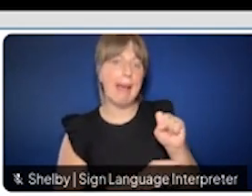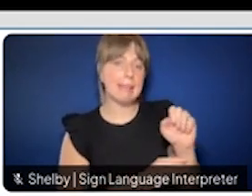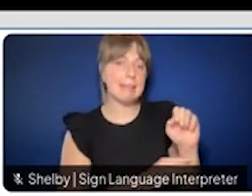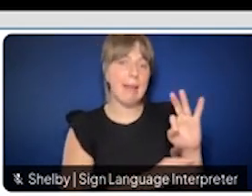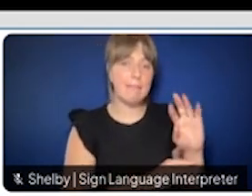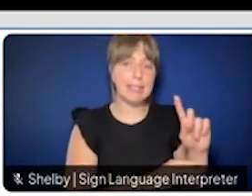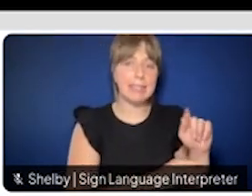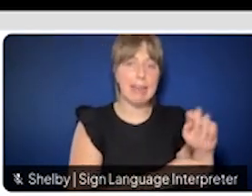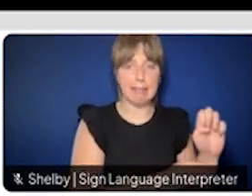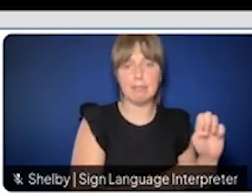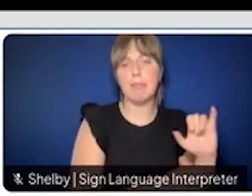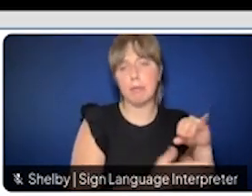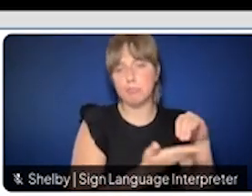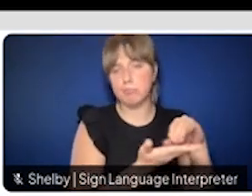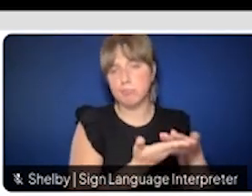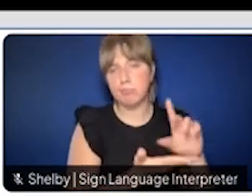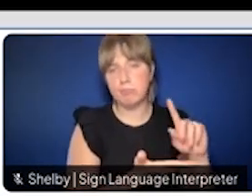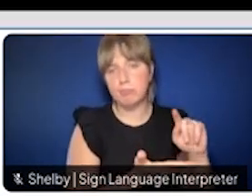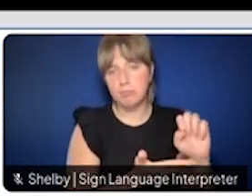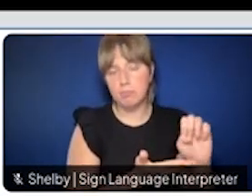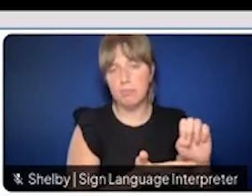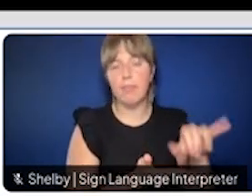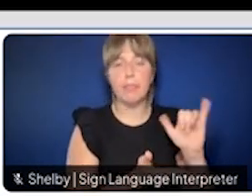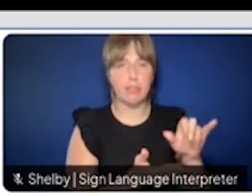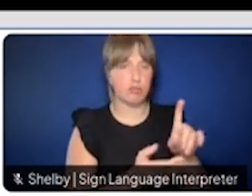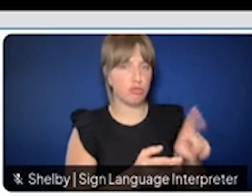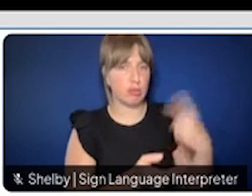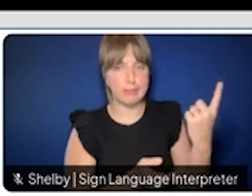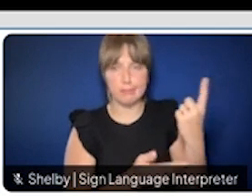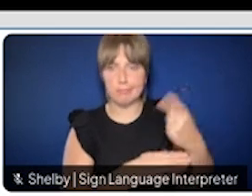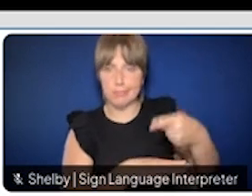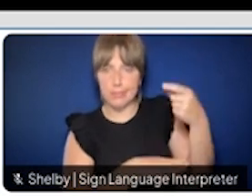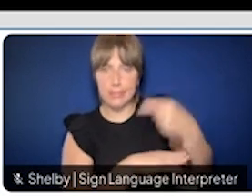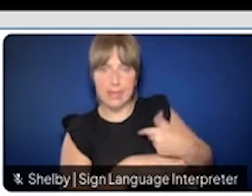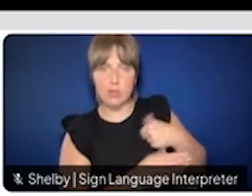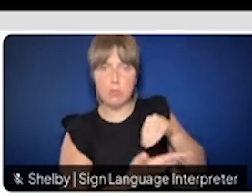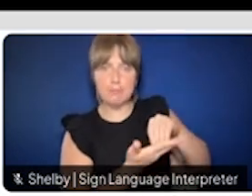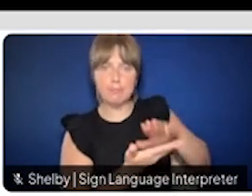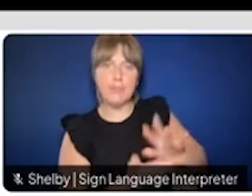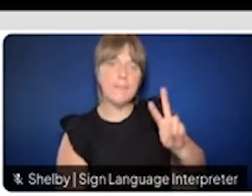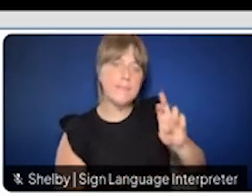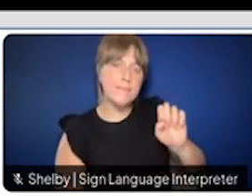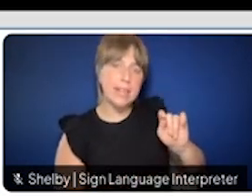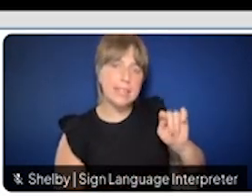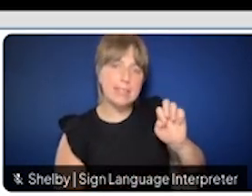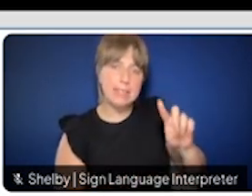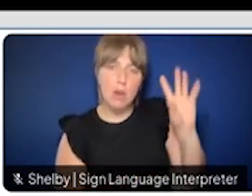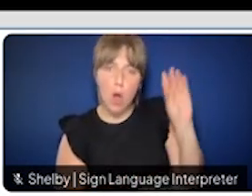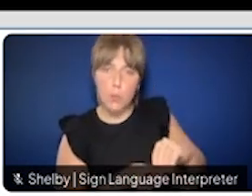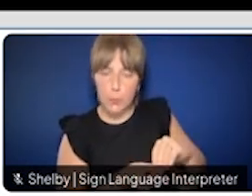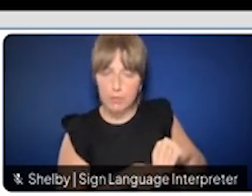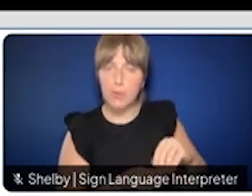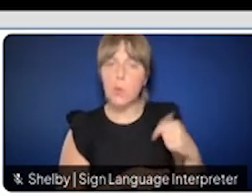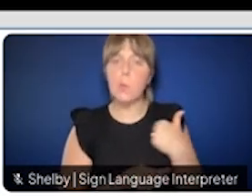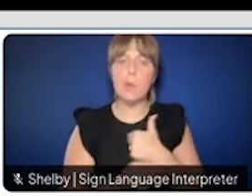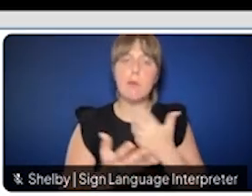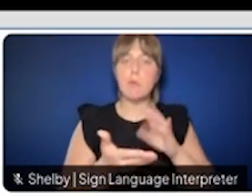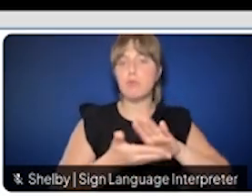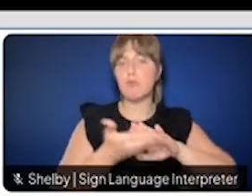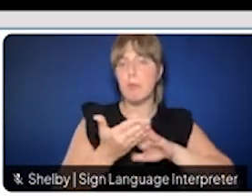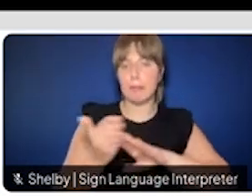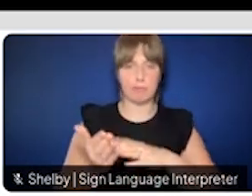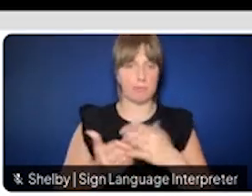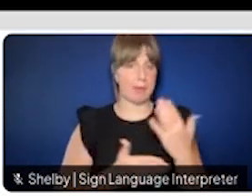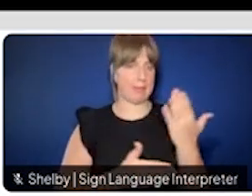known as a record date. This is just the date that we calculate any vested totals as of. So let's say we want to run this for the end of